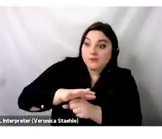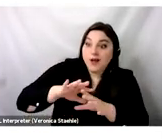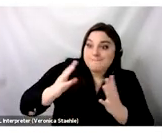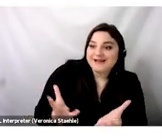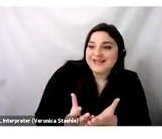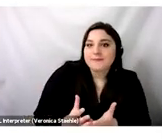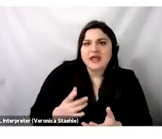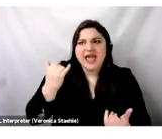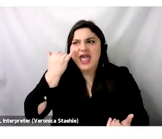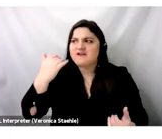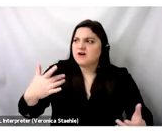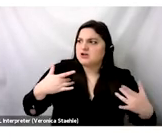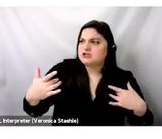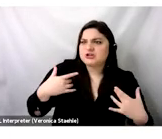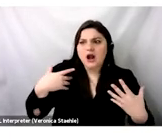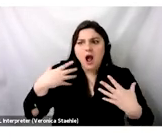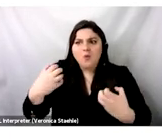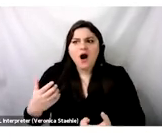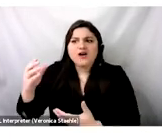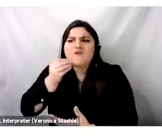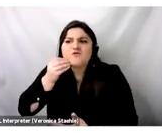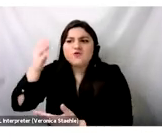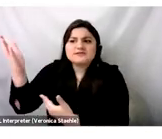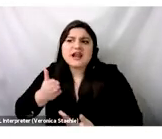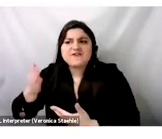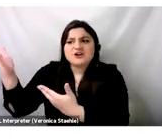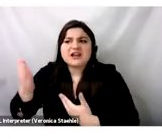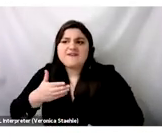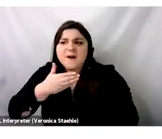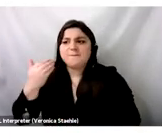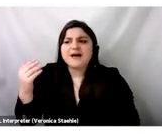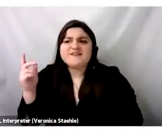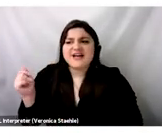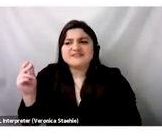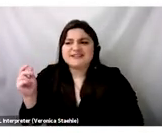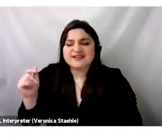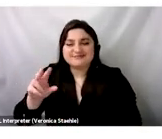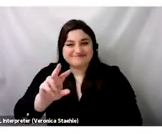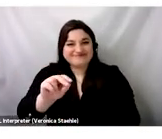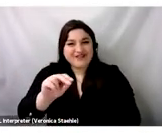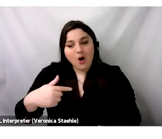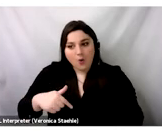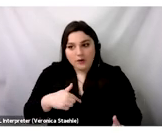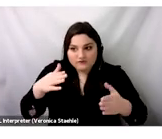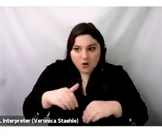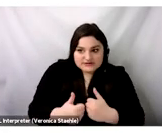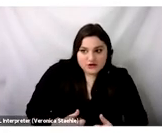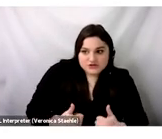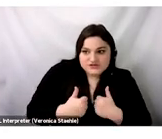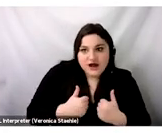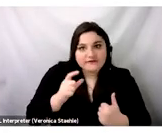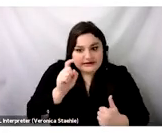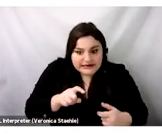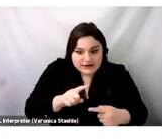not a priority. I'm just trying to survive. So hopefully if there's anything good to take out of that, understanding that we've gotten a little bit more